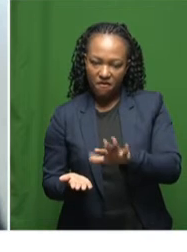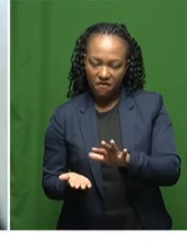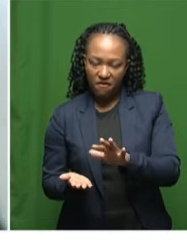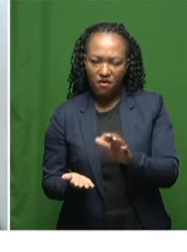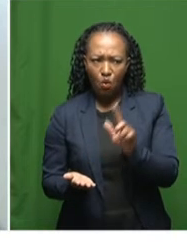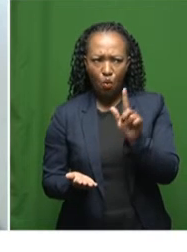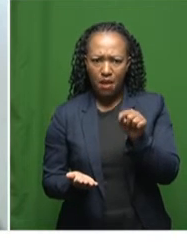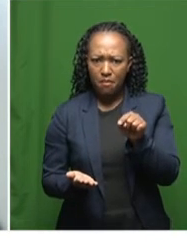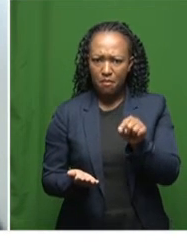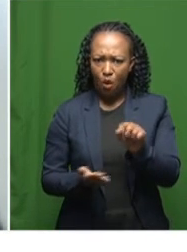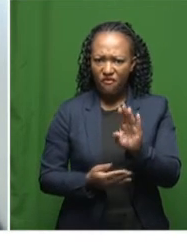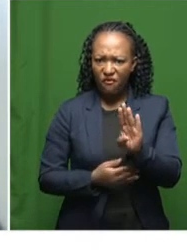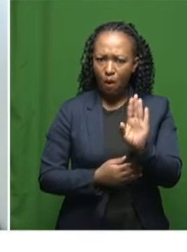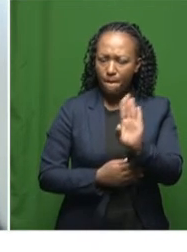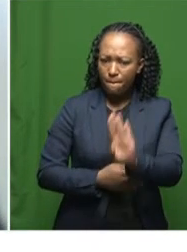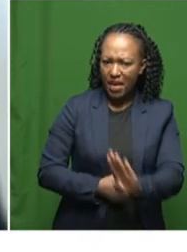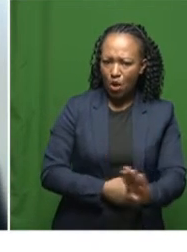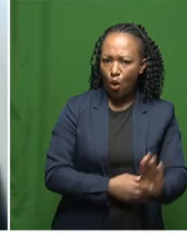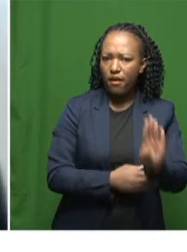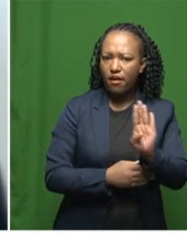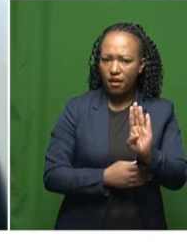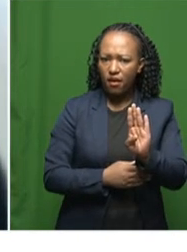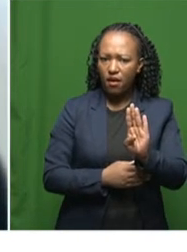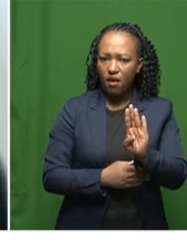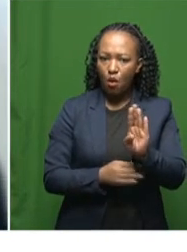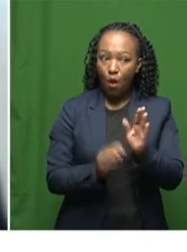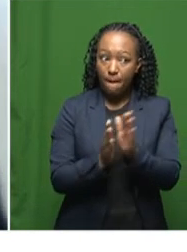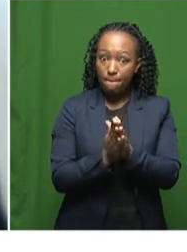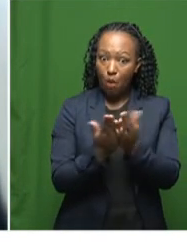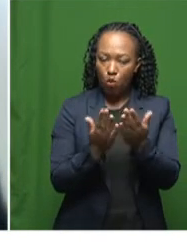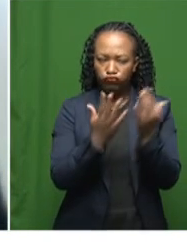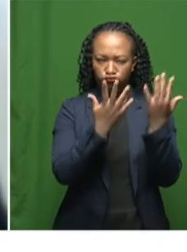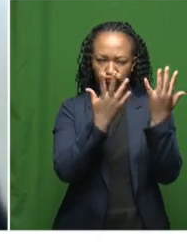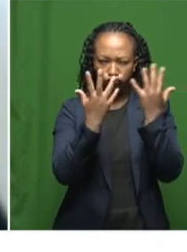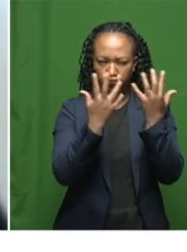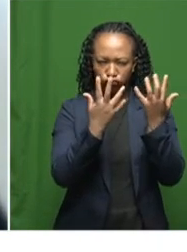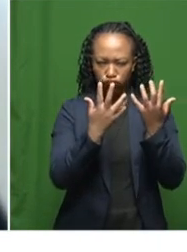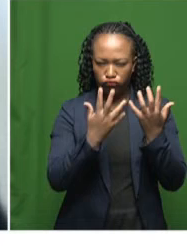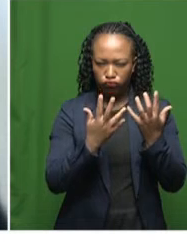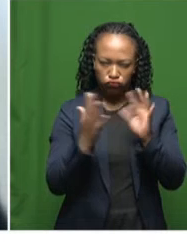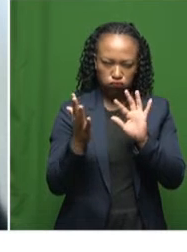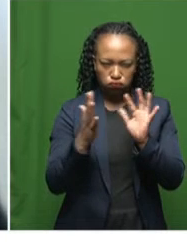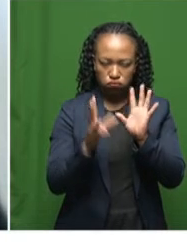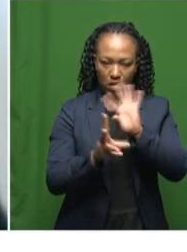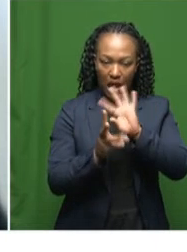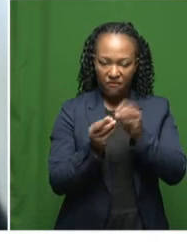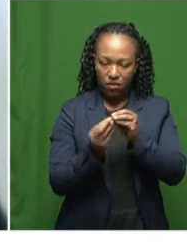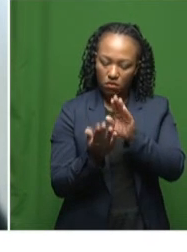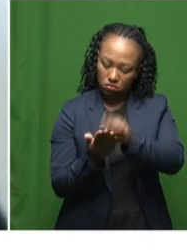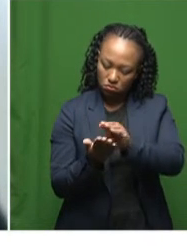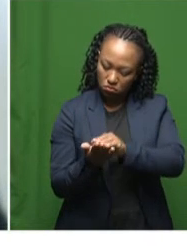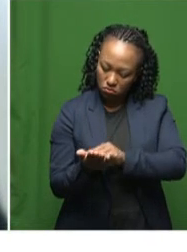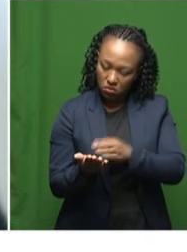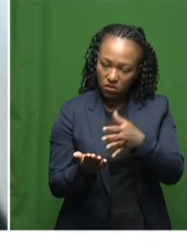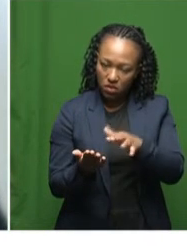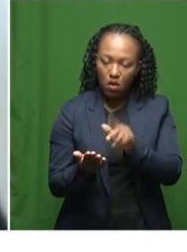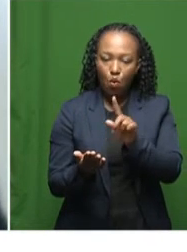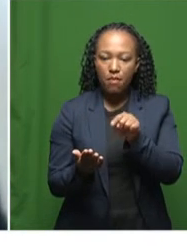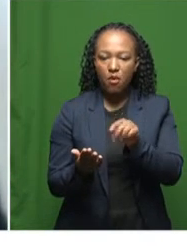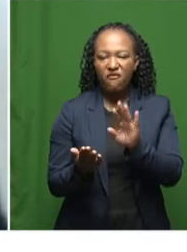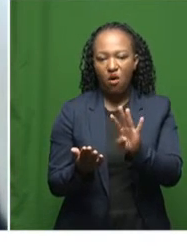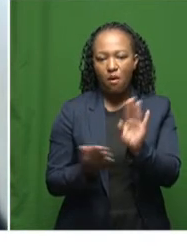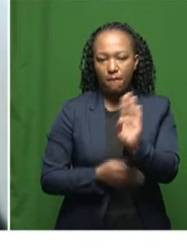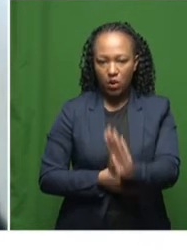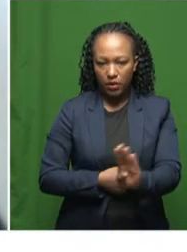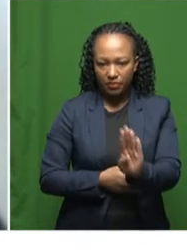1.4 billion, according to their books, and because of the slow